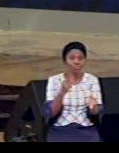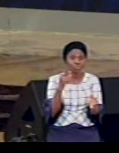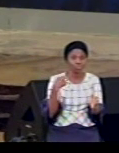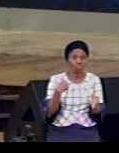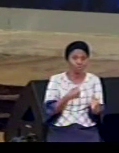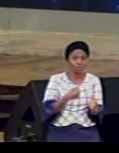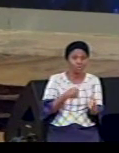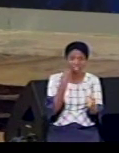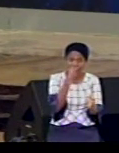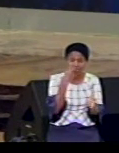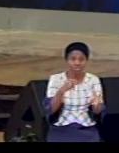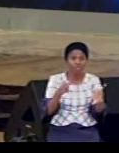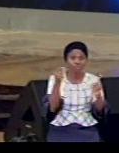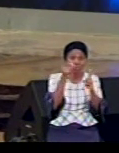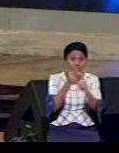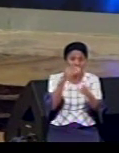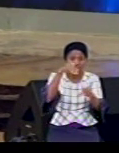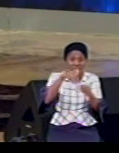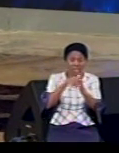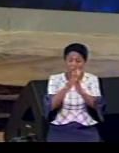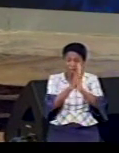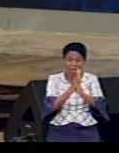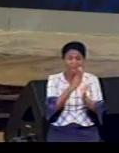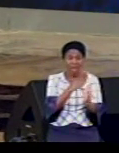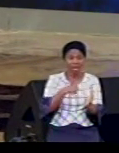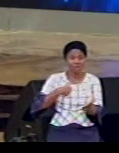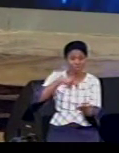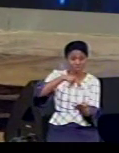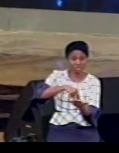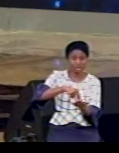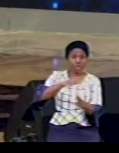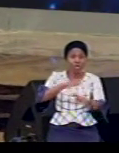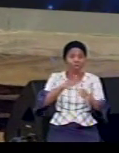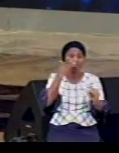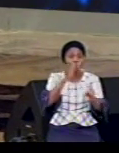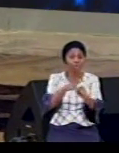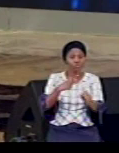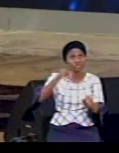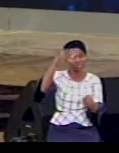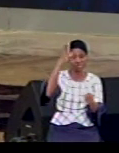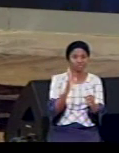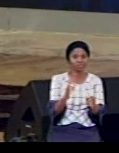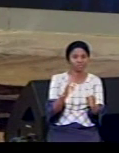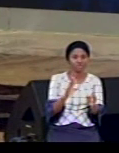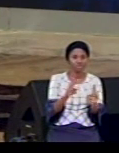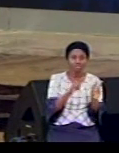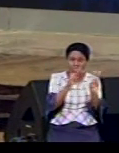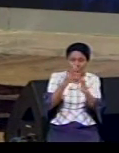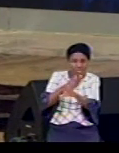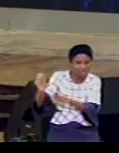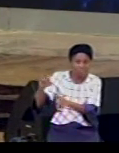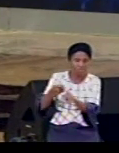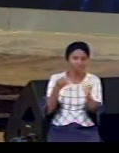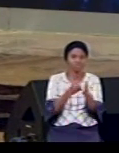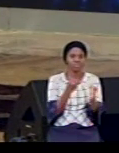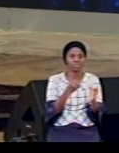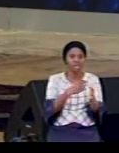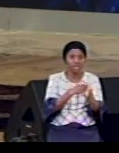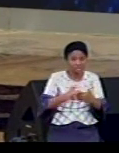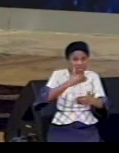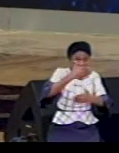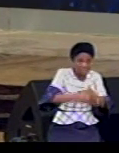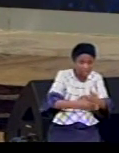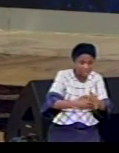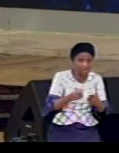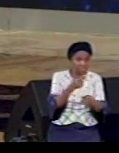the promises of God, look away from it. The following day, when you see that